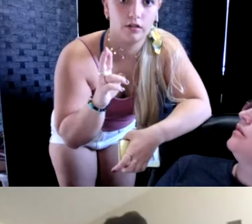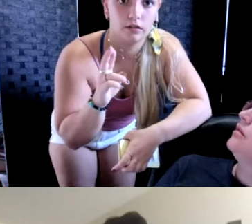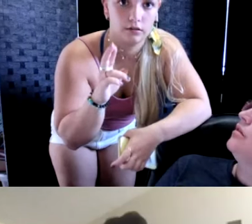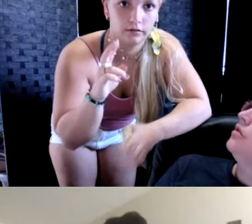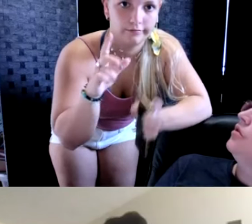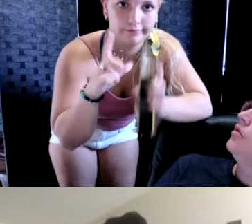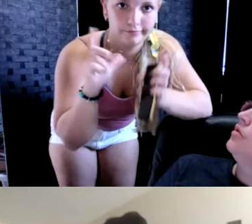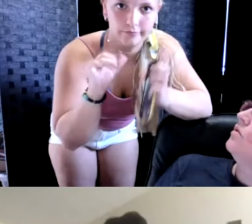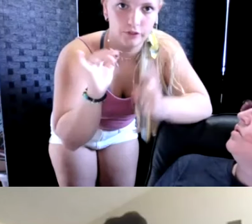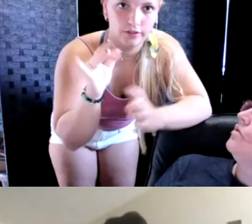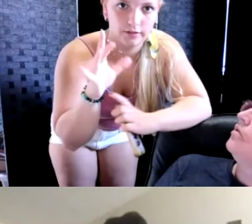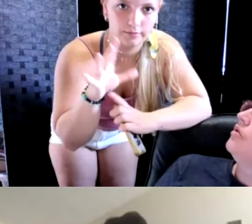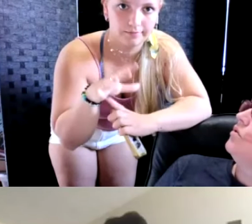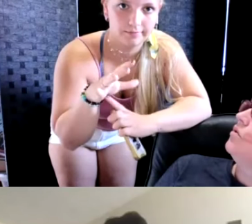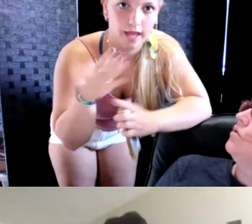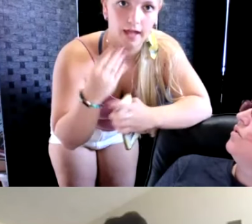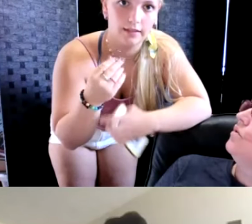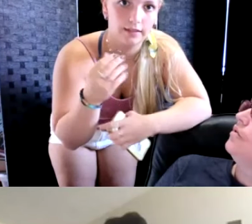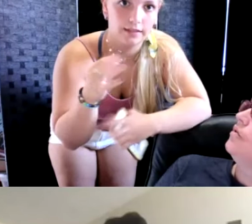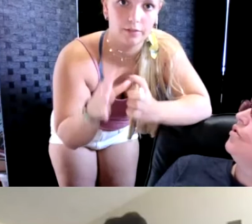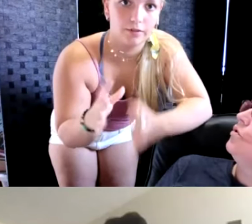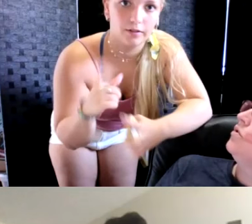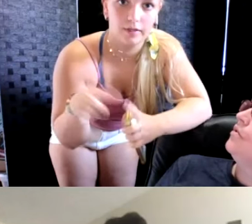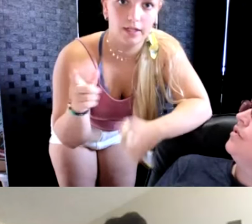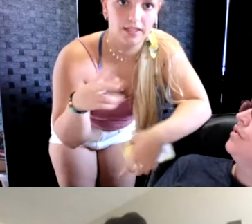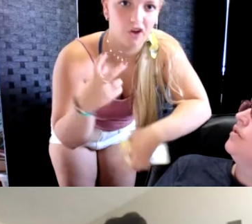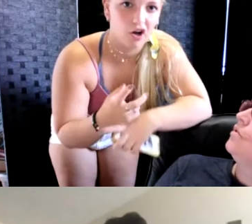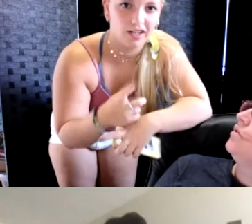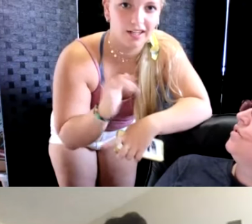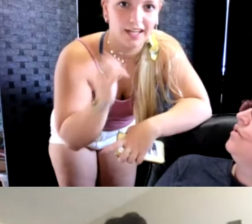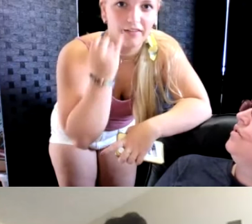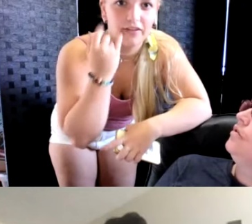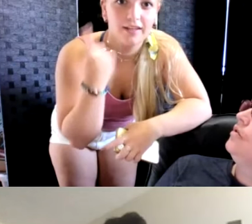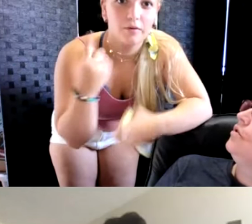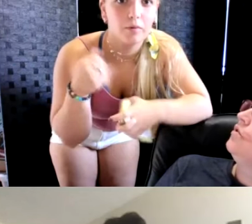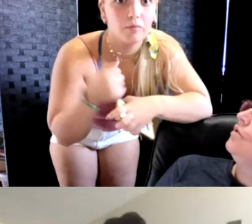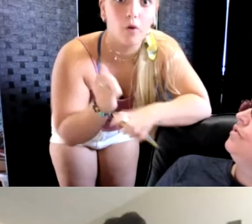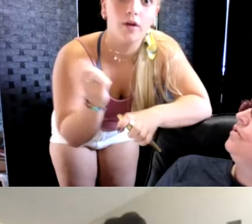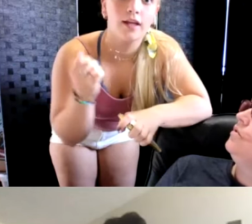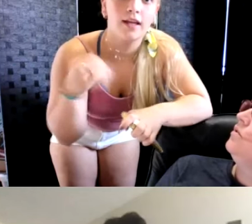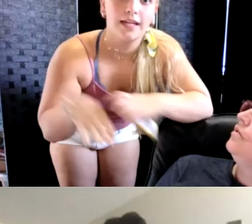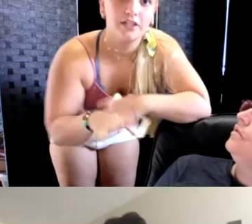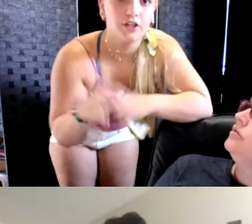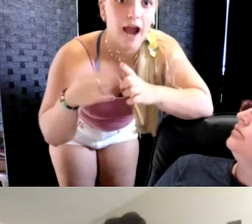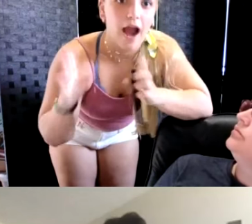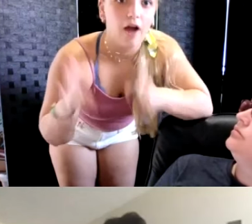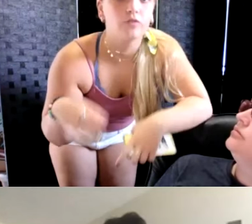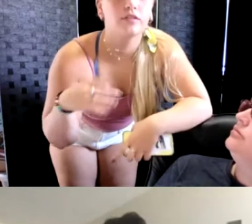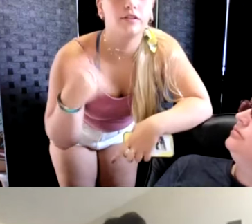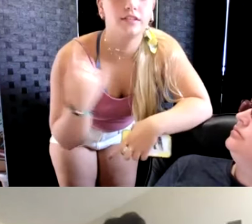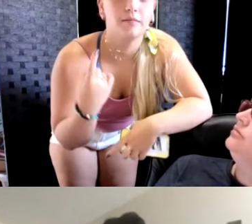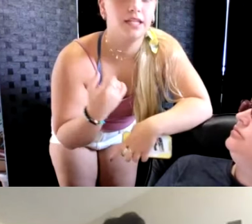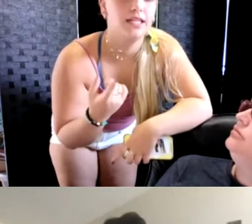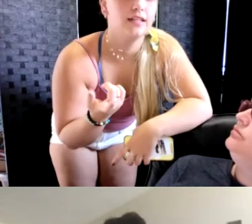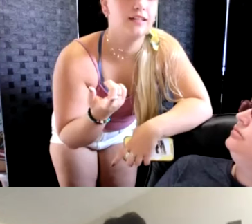VR, just an interpreter, but it's hard. Like if someone broke into your house